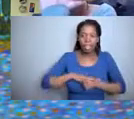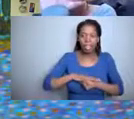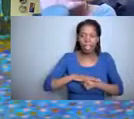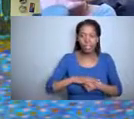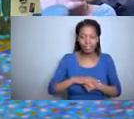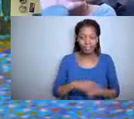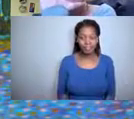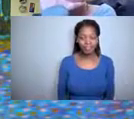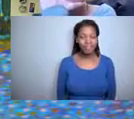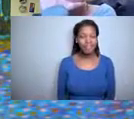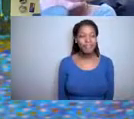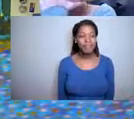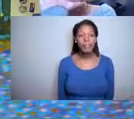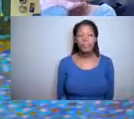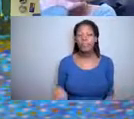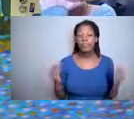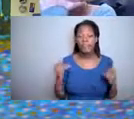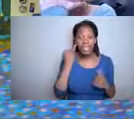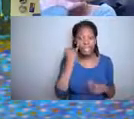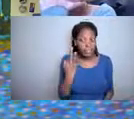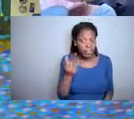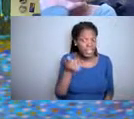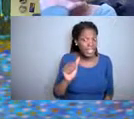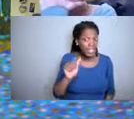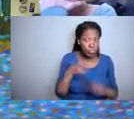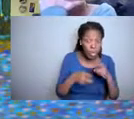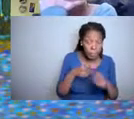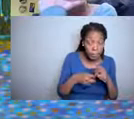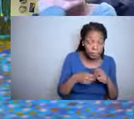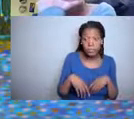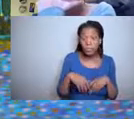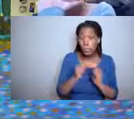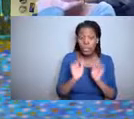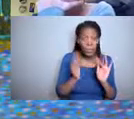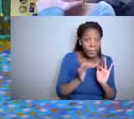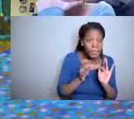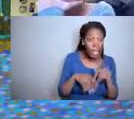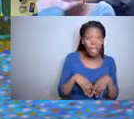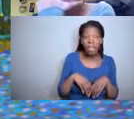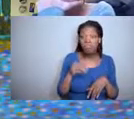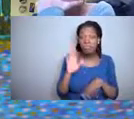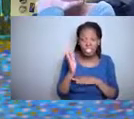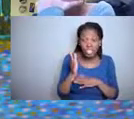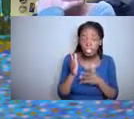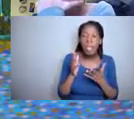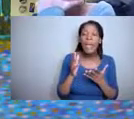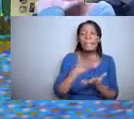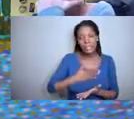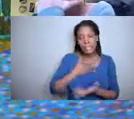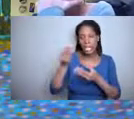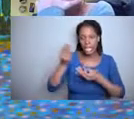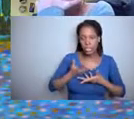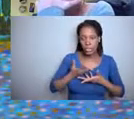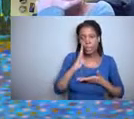problems navigating that um let us know again i can't say that enough we will help navigate for sure